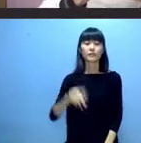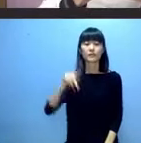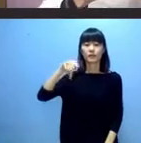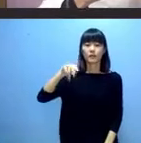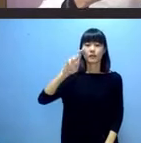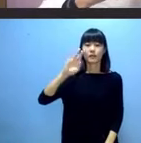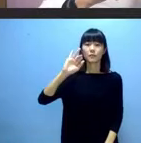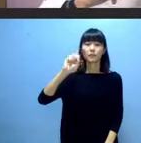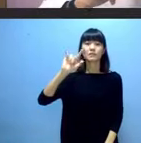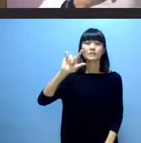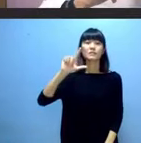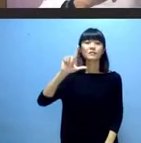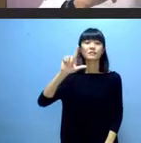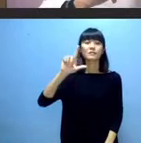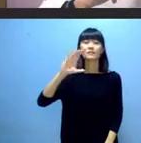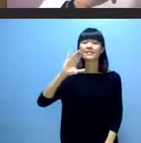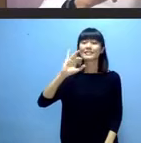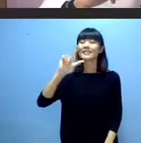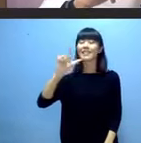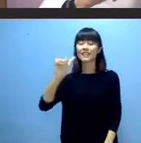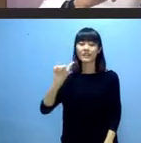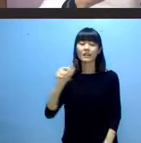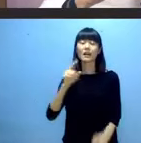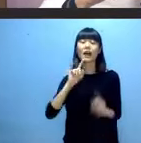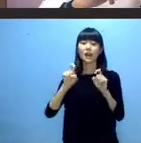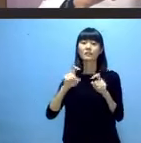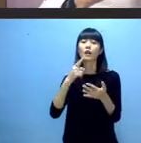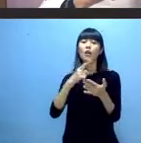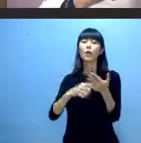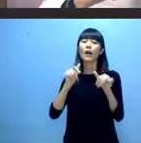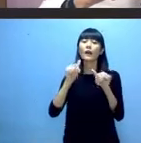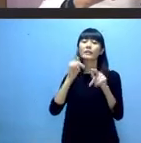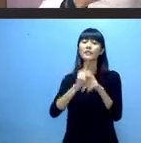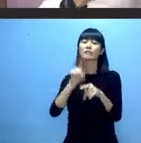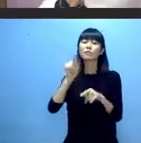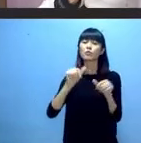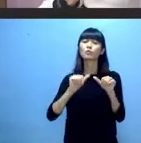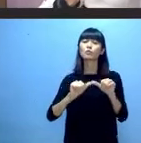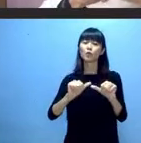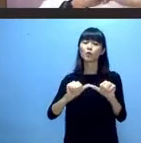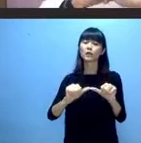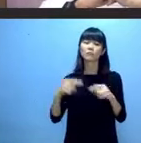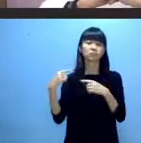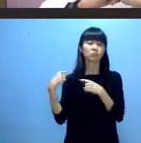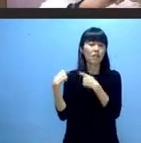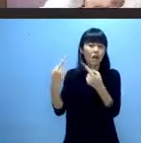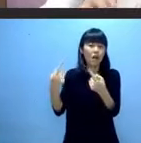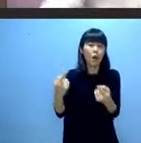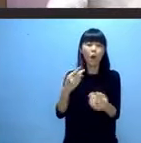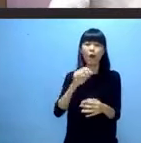you, Priscilla. What keeps you going, Deborah, after all these years? What keeps you going?